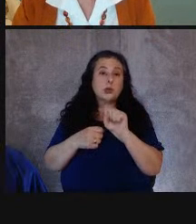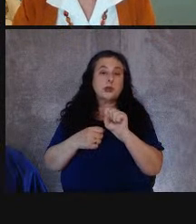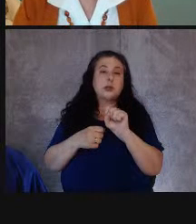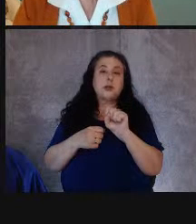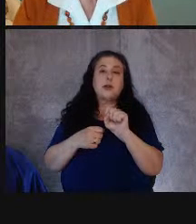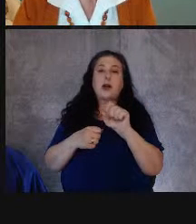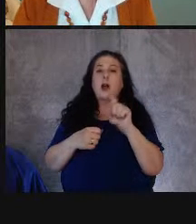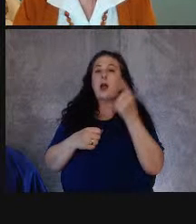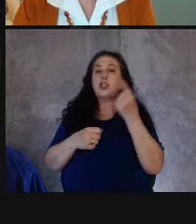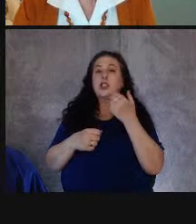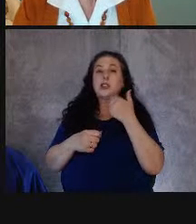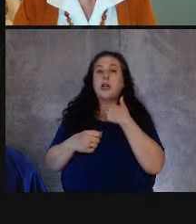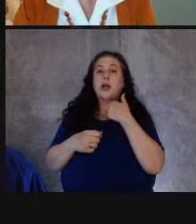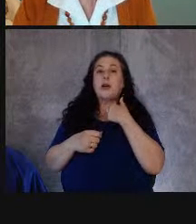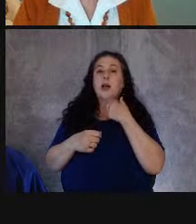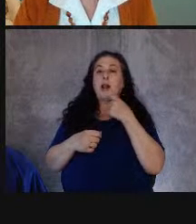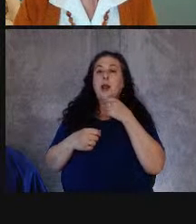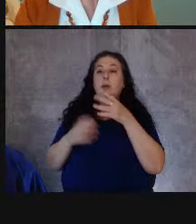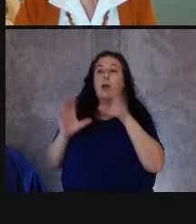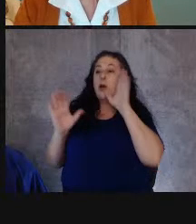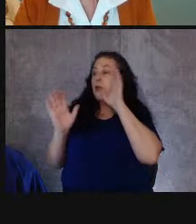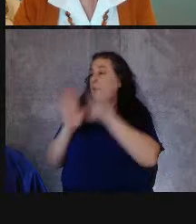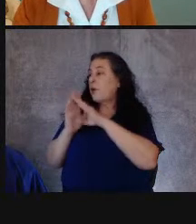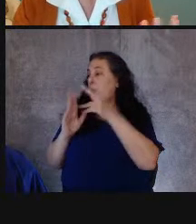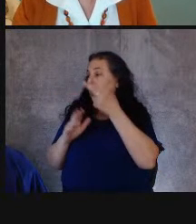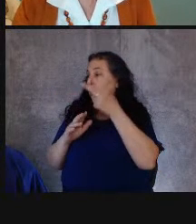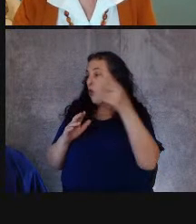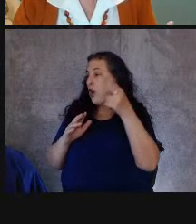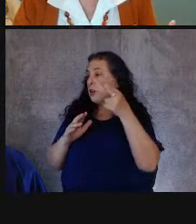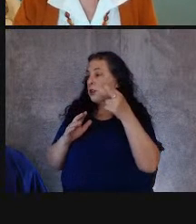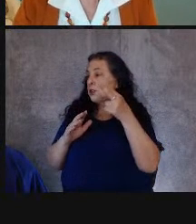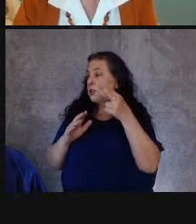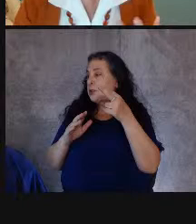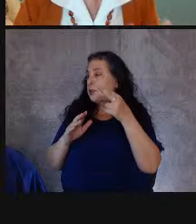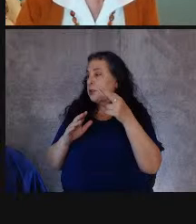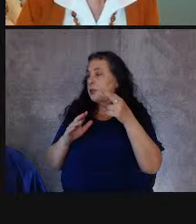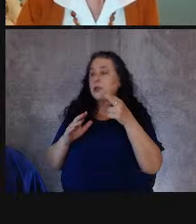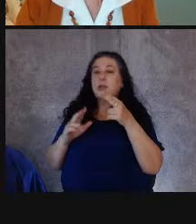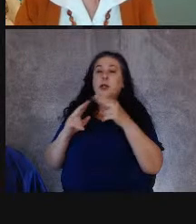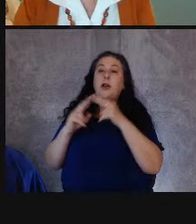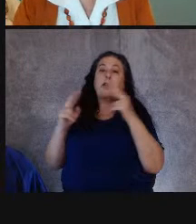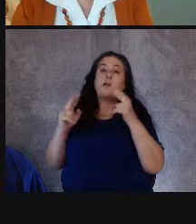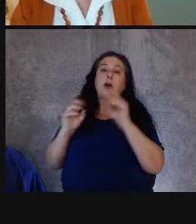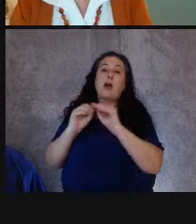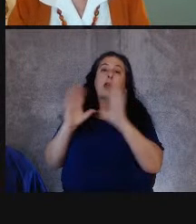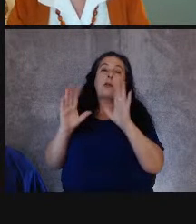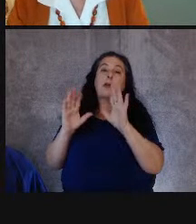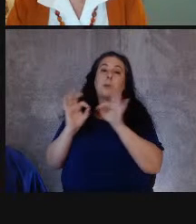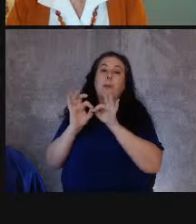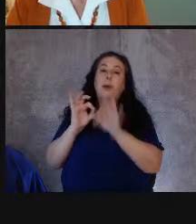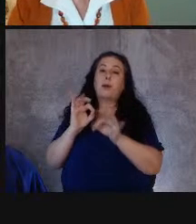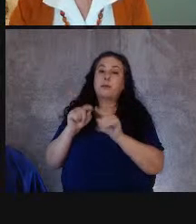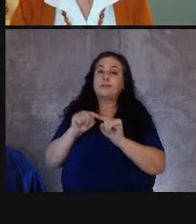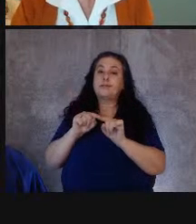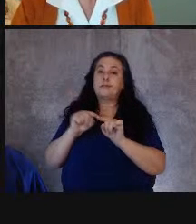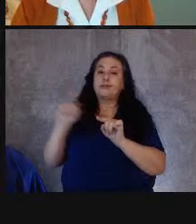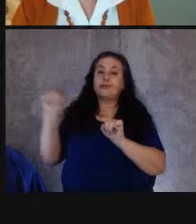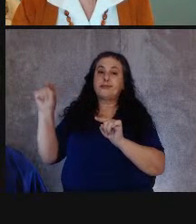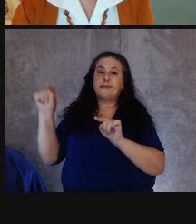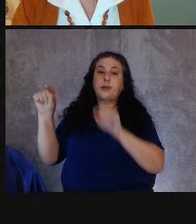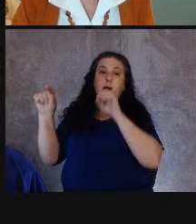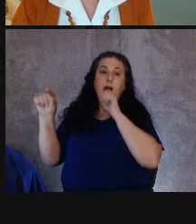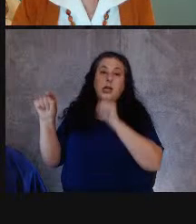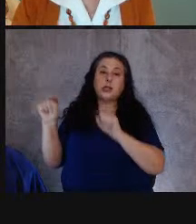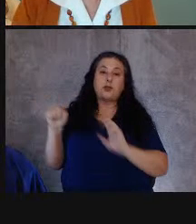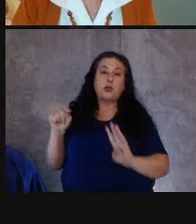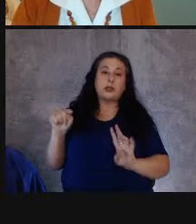just have a little graphic there on the right that really, I think, very neatly and succinctly shows you what we mean. If